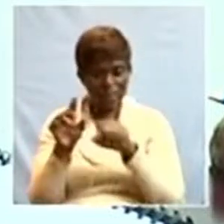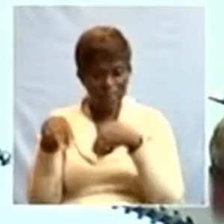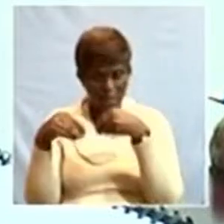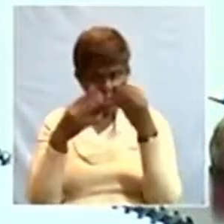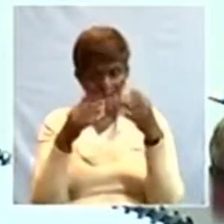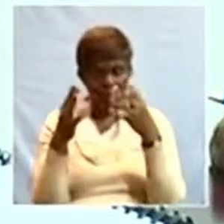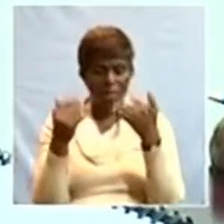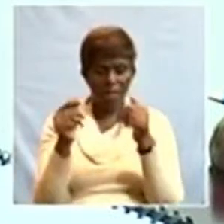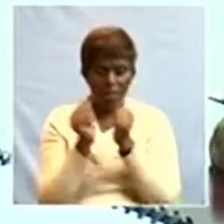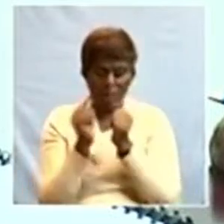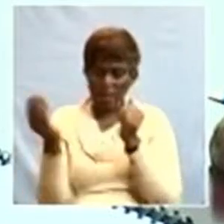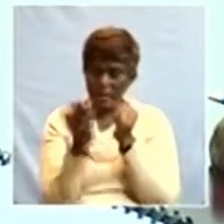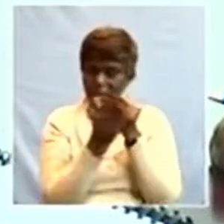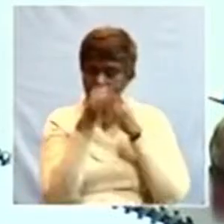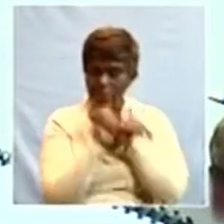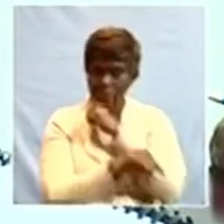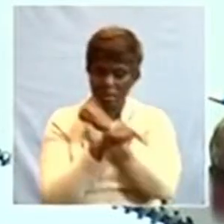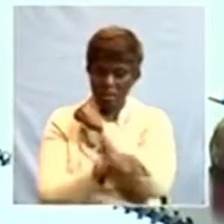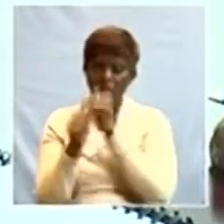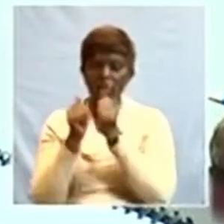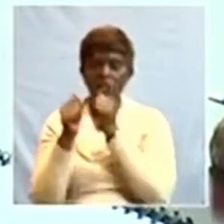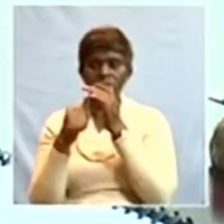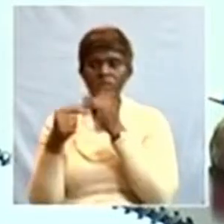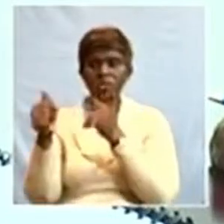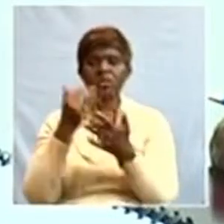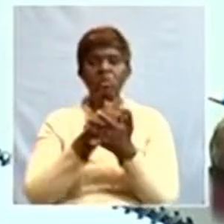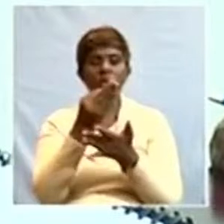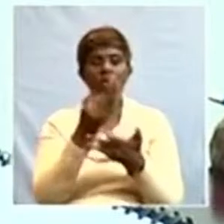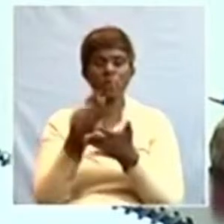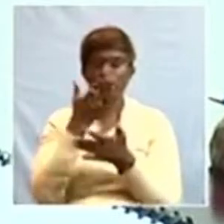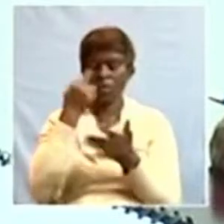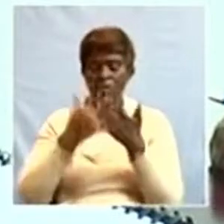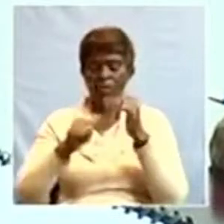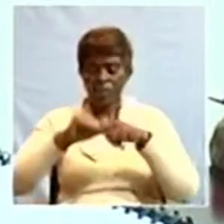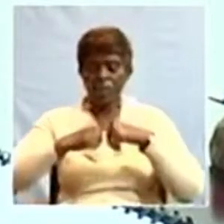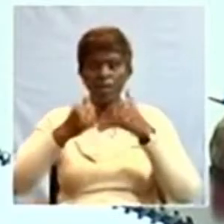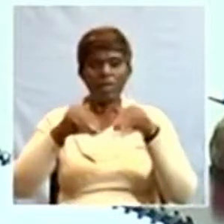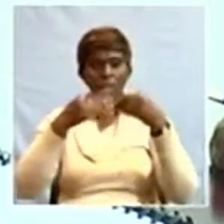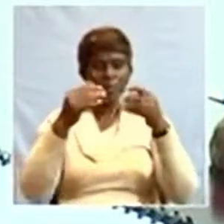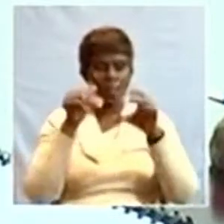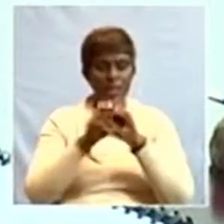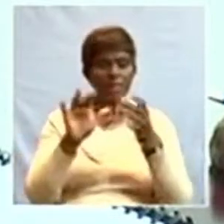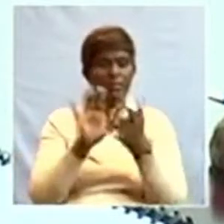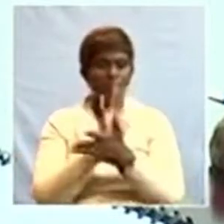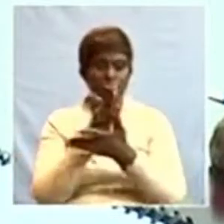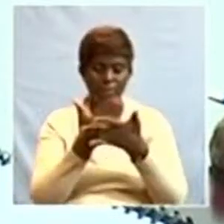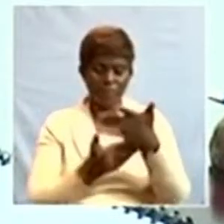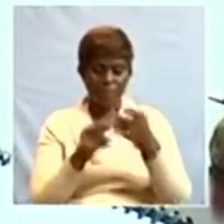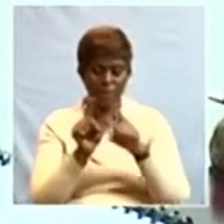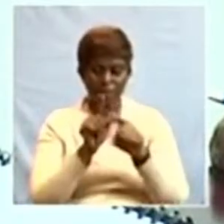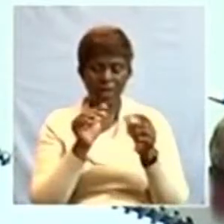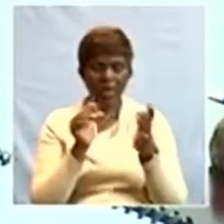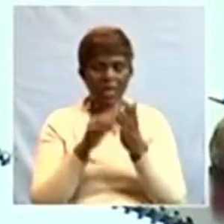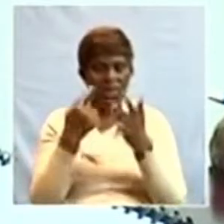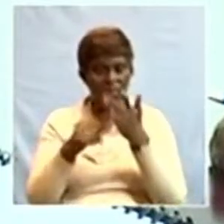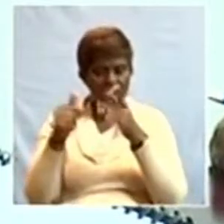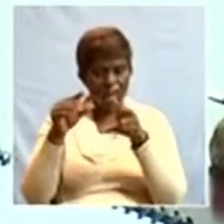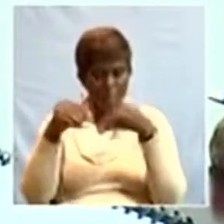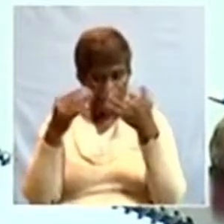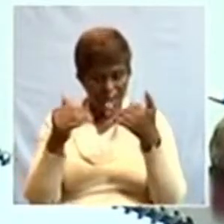us with the details of which fertilizer we should put in our solicitation document. And then they also